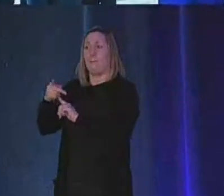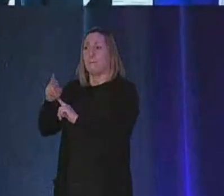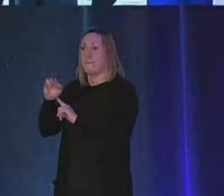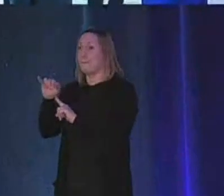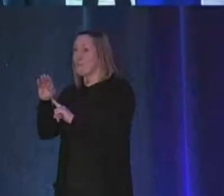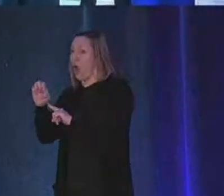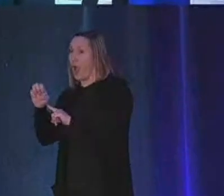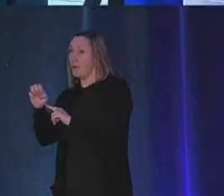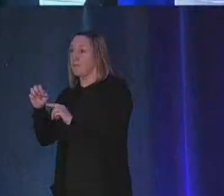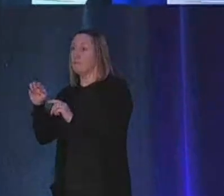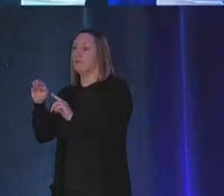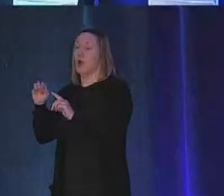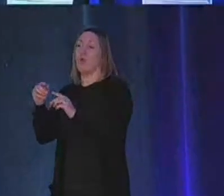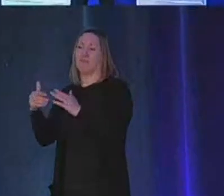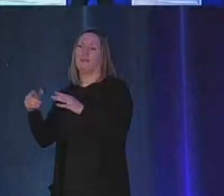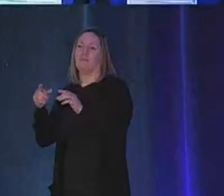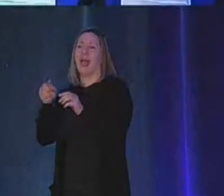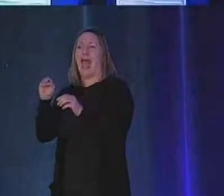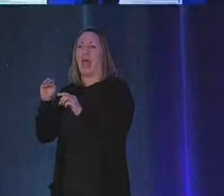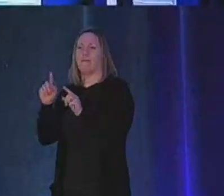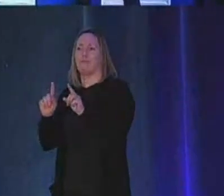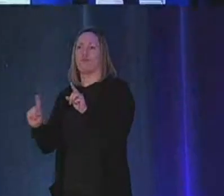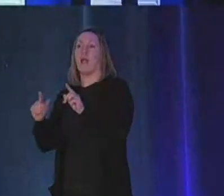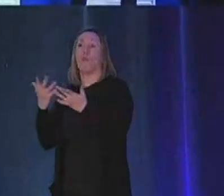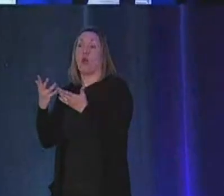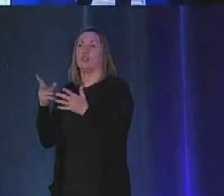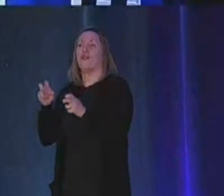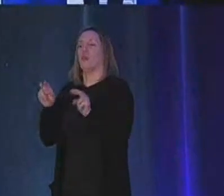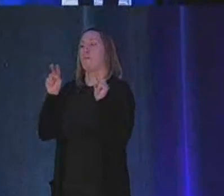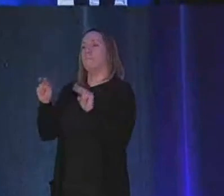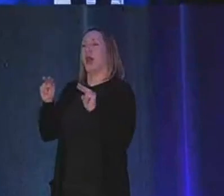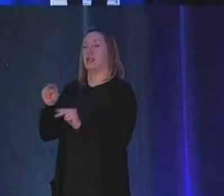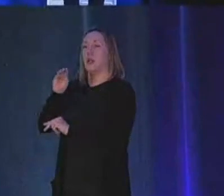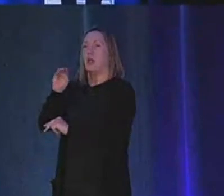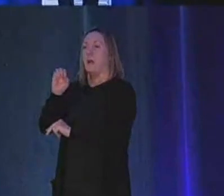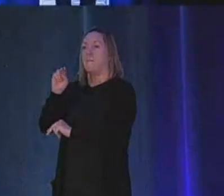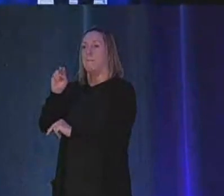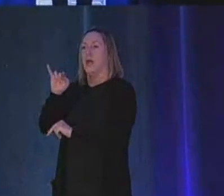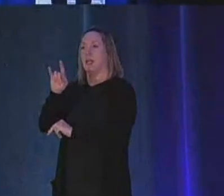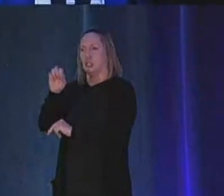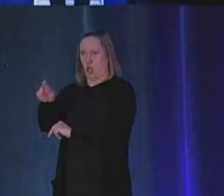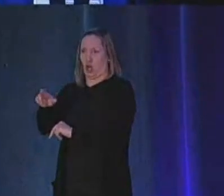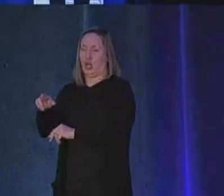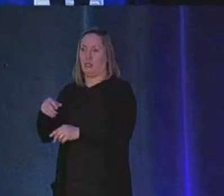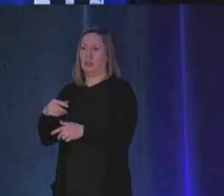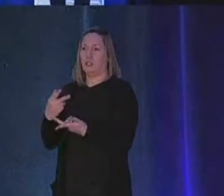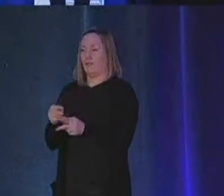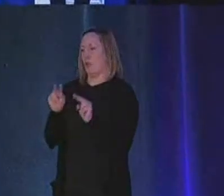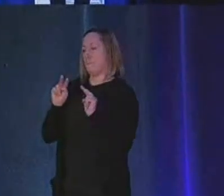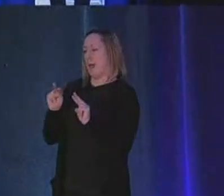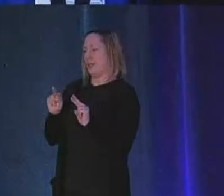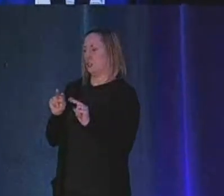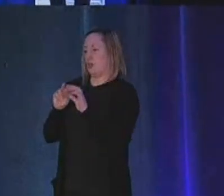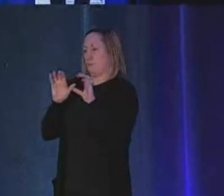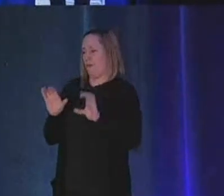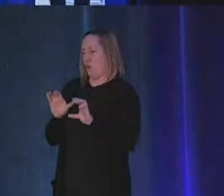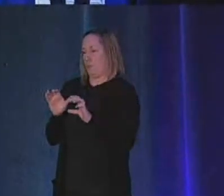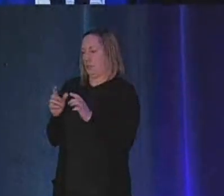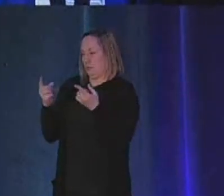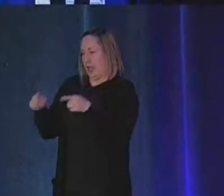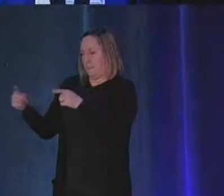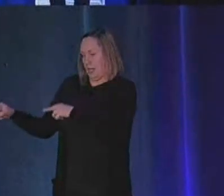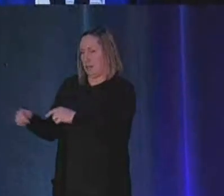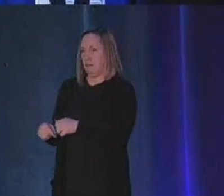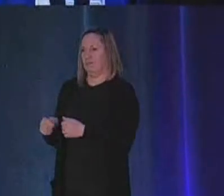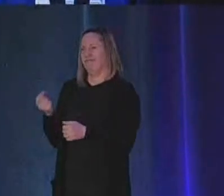Great companies out there will always monitor their performance. You know,